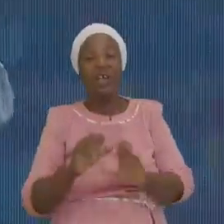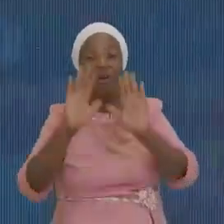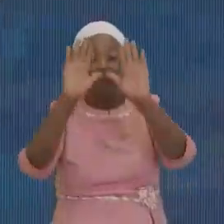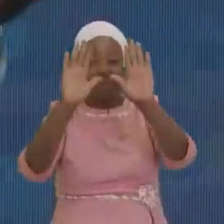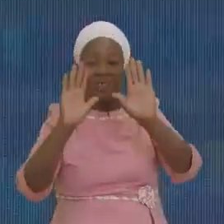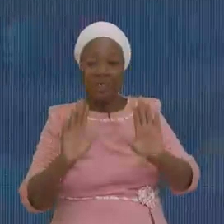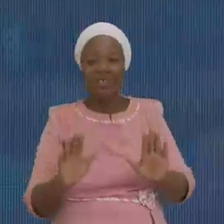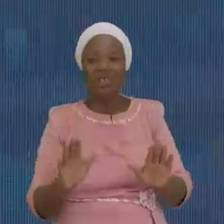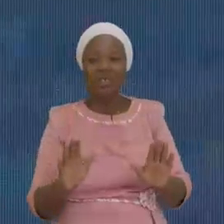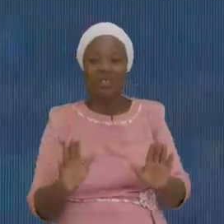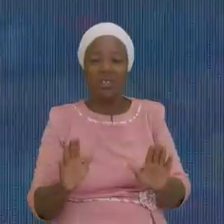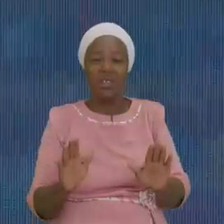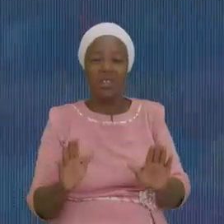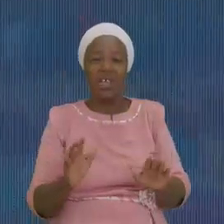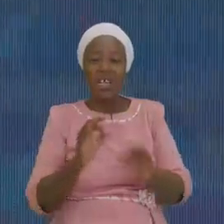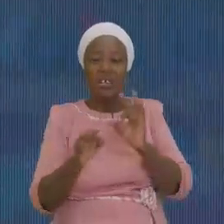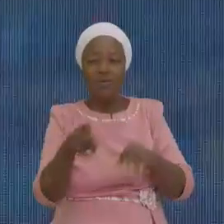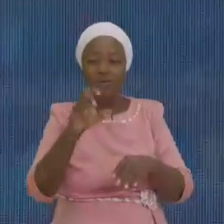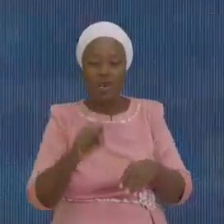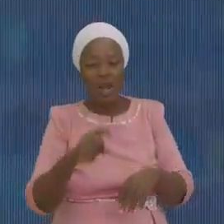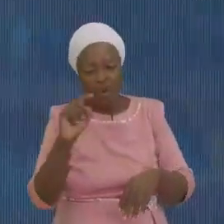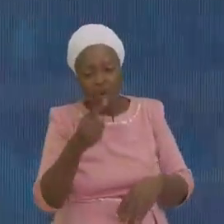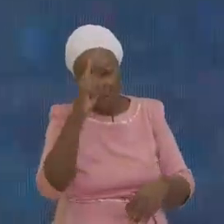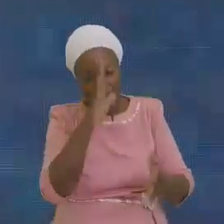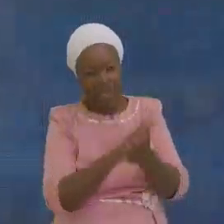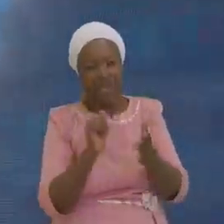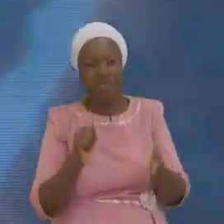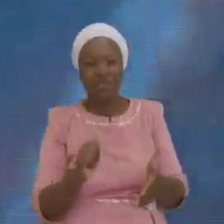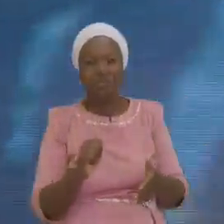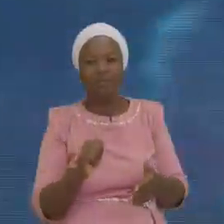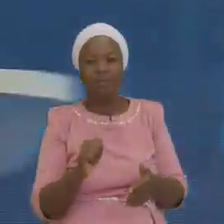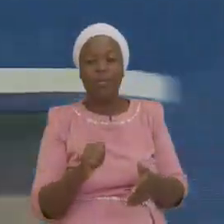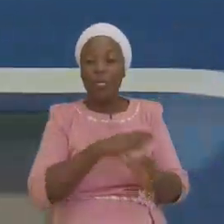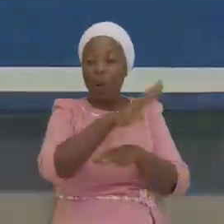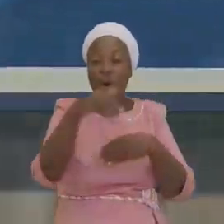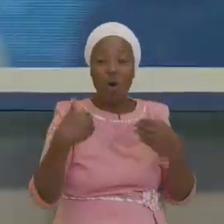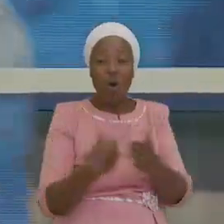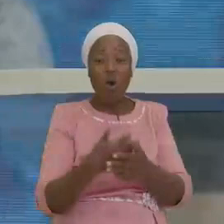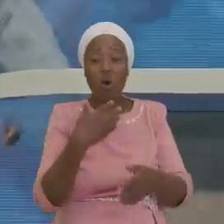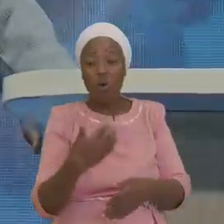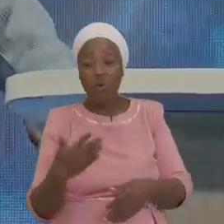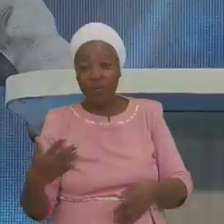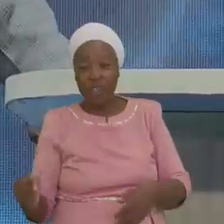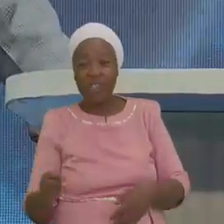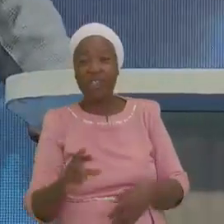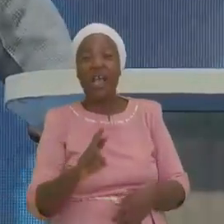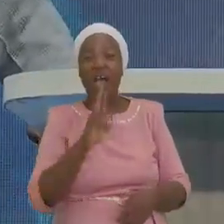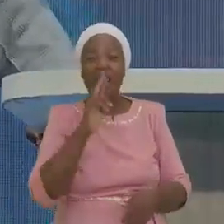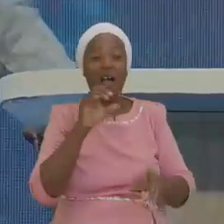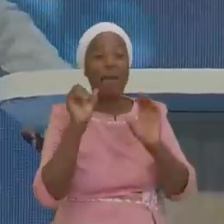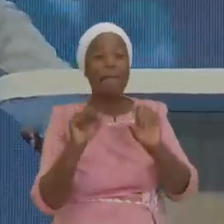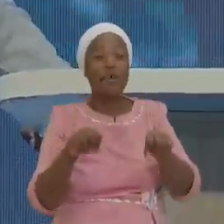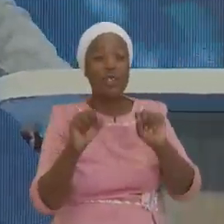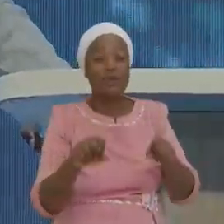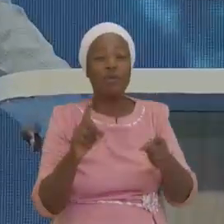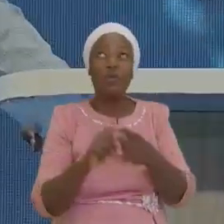wonders. If you can only believe, all things are possible to